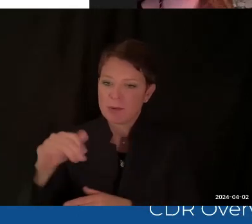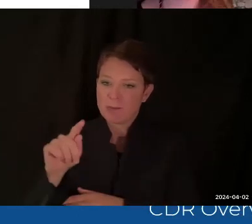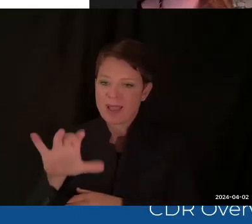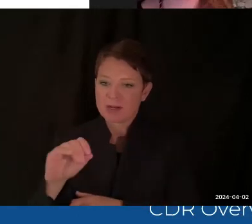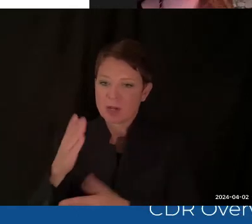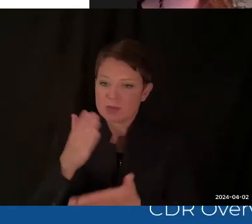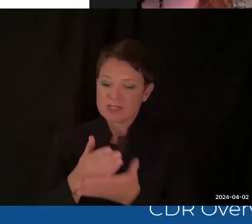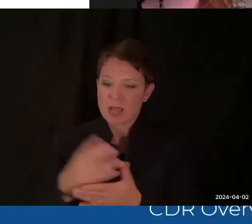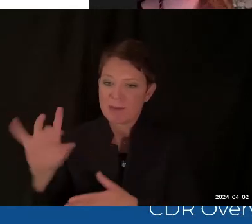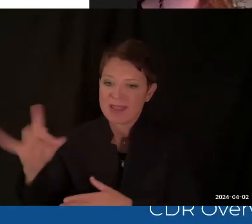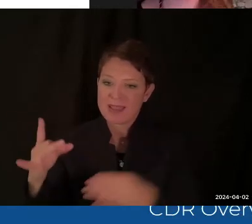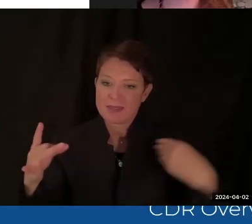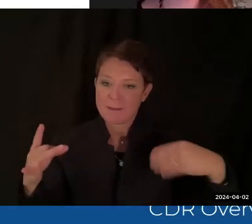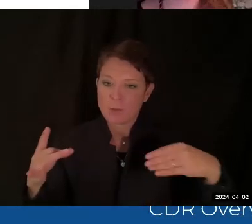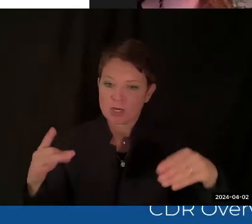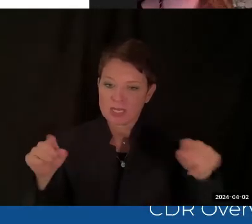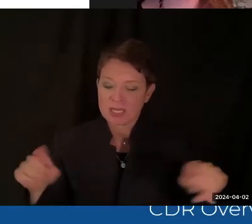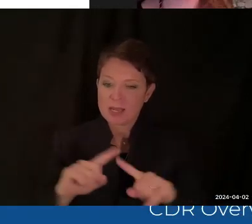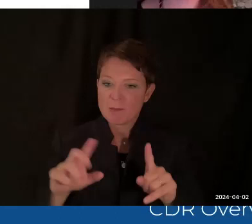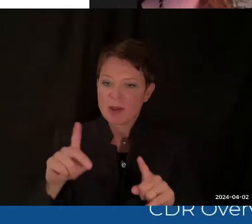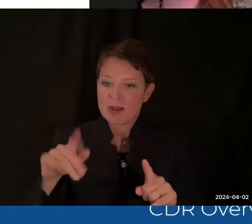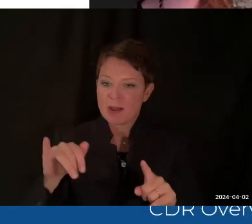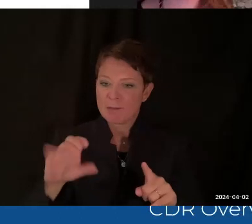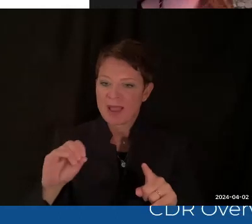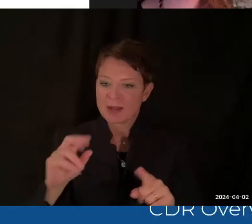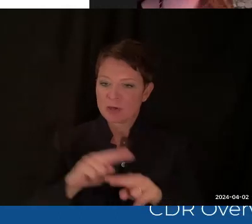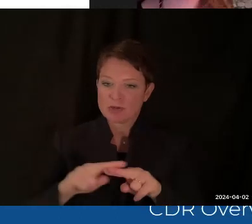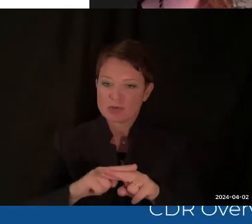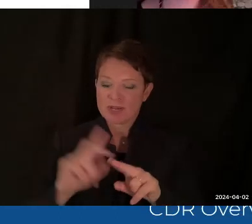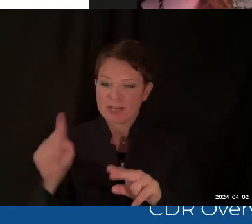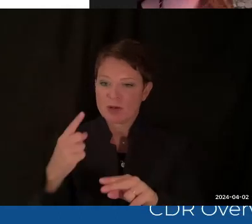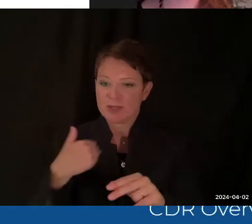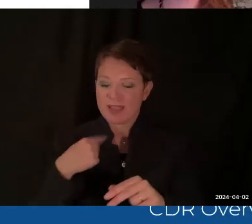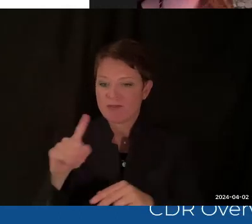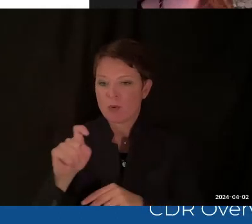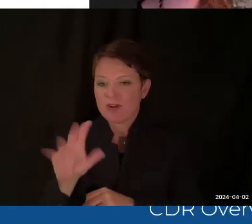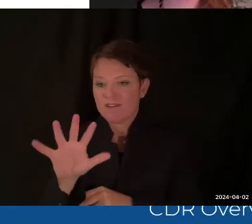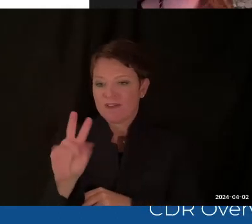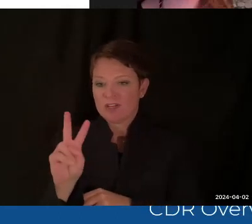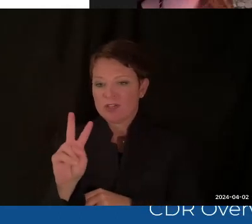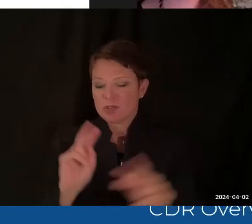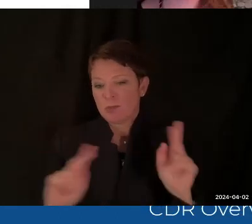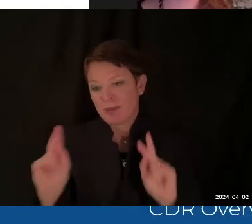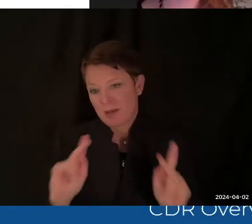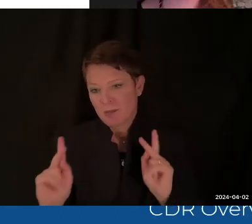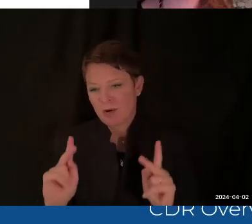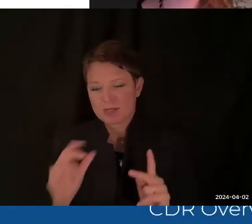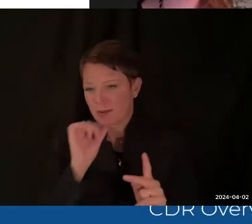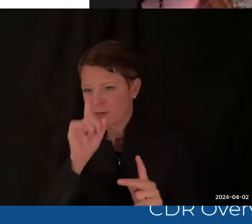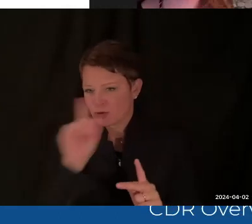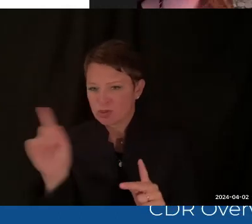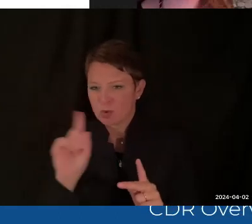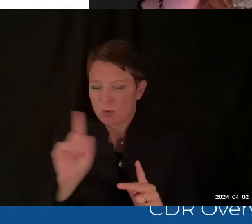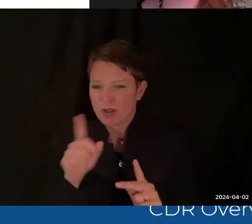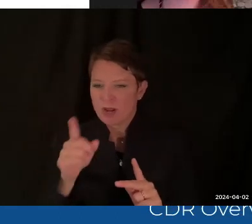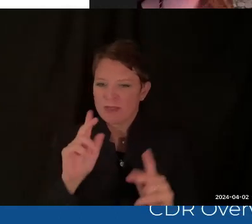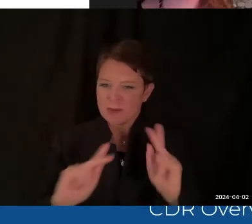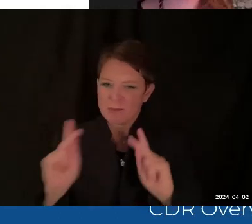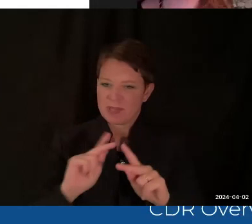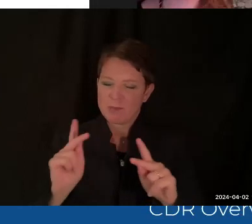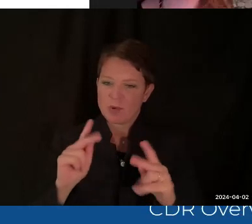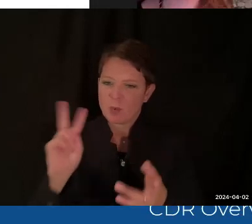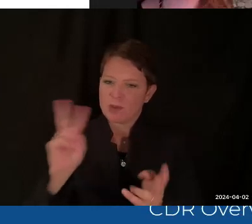is at 8th and Market, but a PACO train can only hold 152 people. So I'm not sure where all of those people will